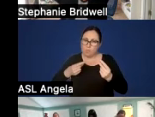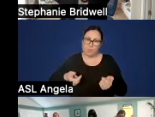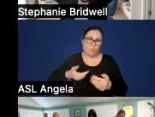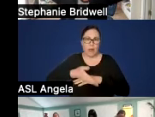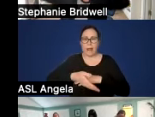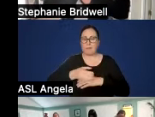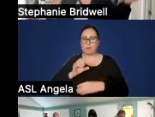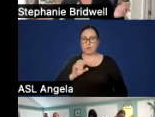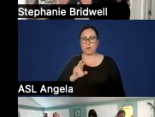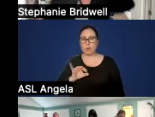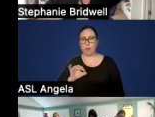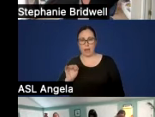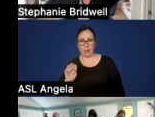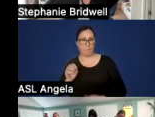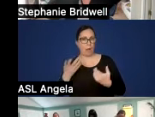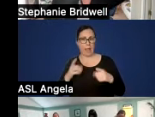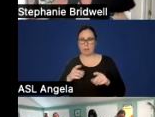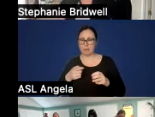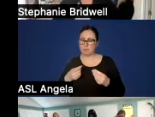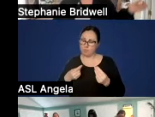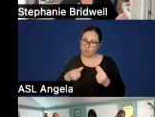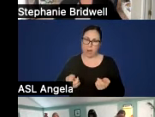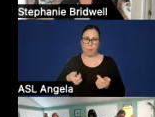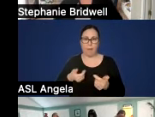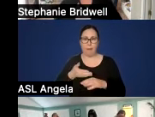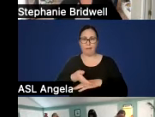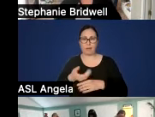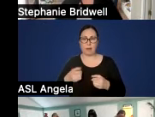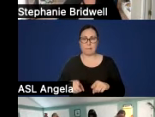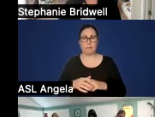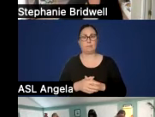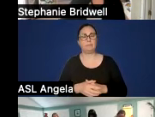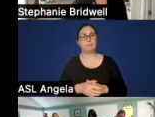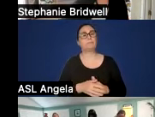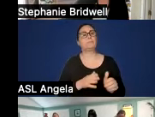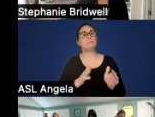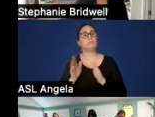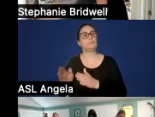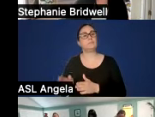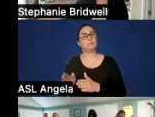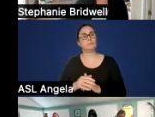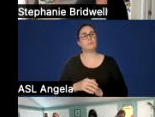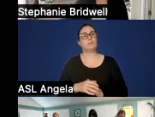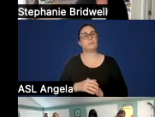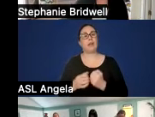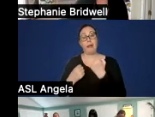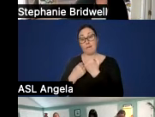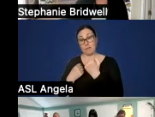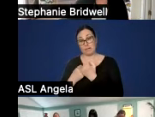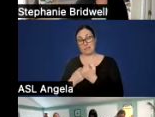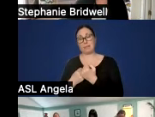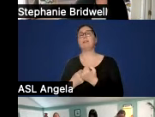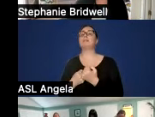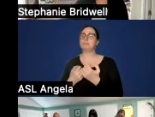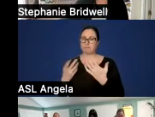of us, helping inform, you know, and bring forth the victims and survivors'